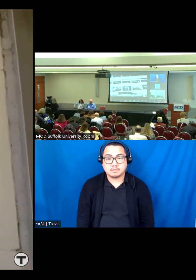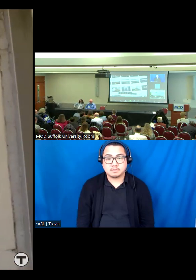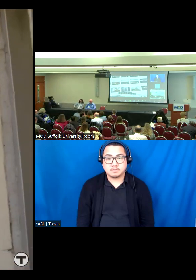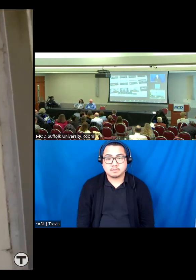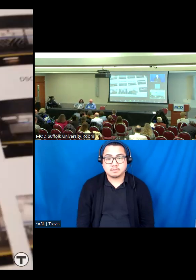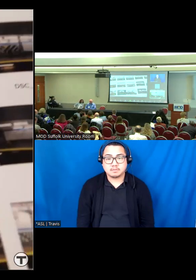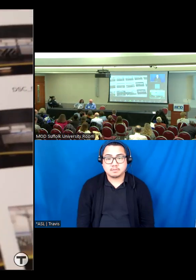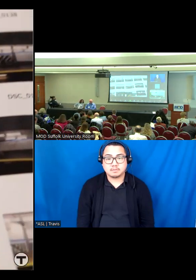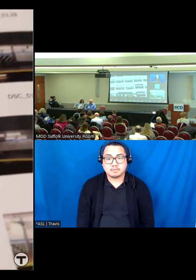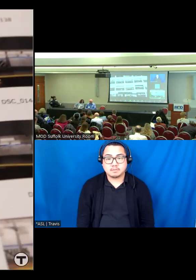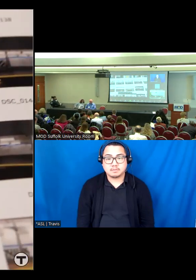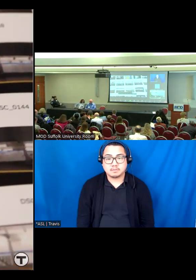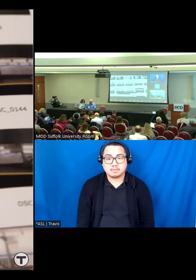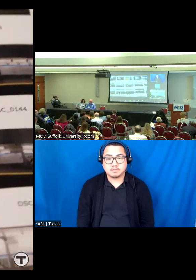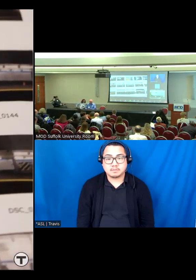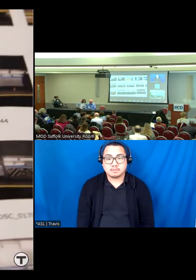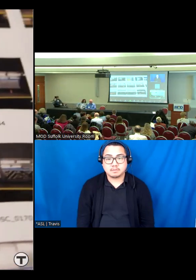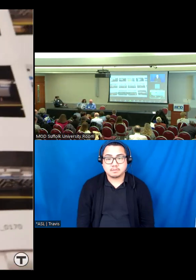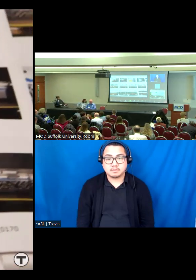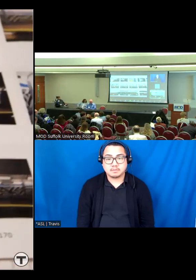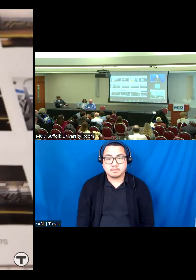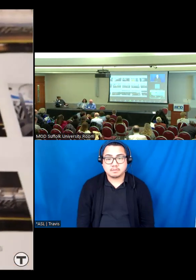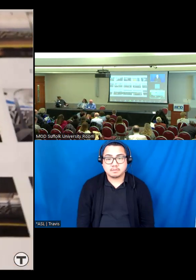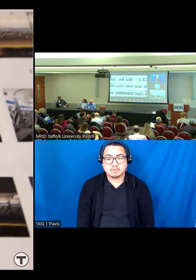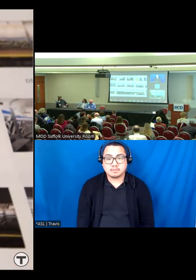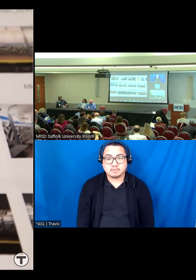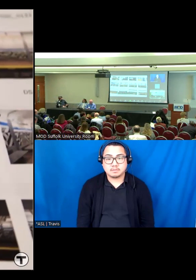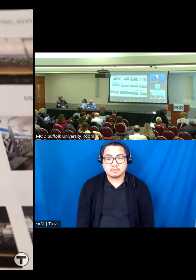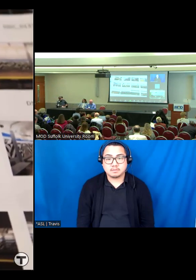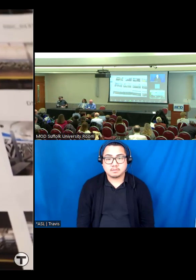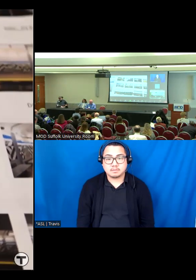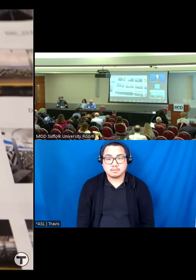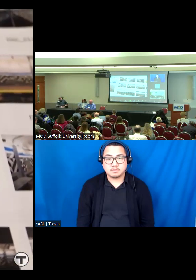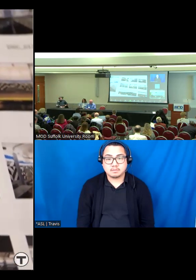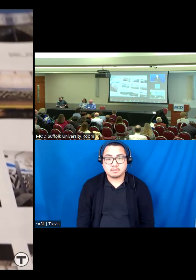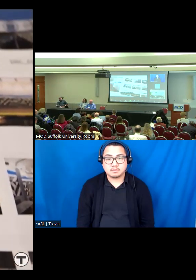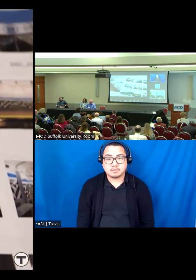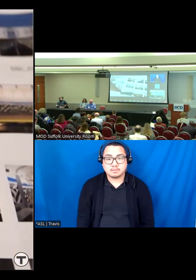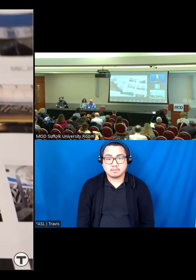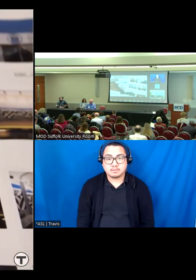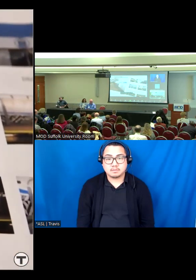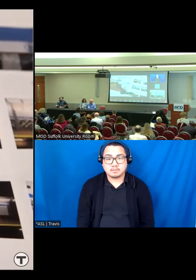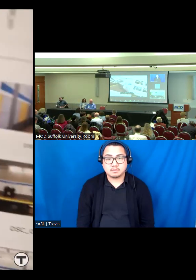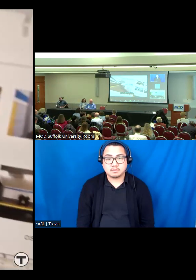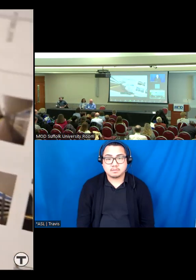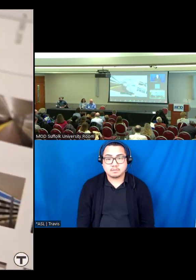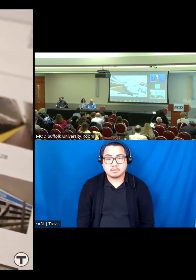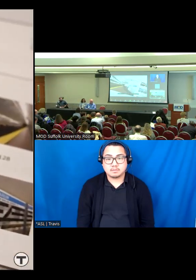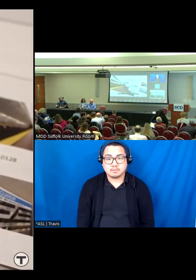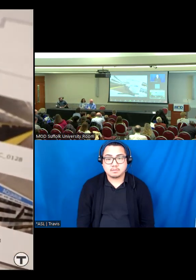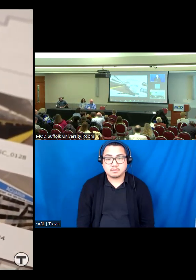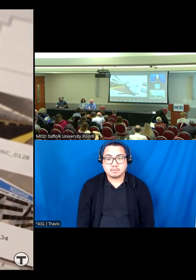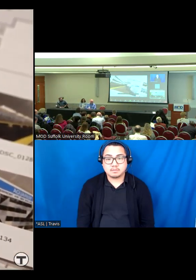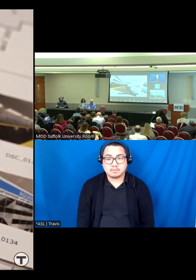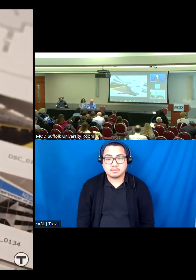any transportation experience. We have a lot of experience litigating against state agencies and government agencies. It was a